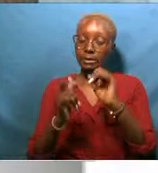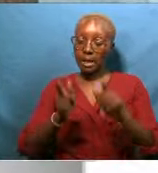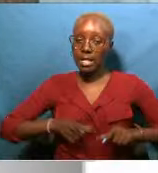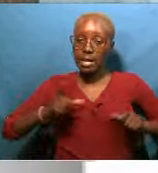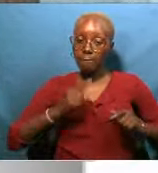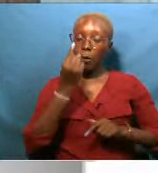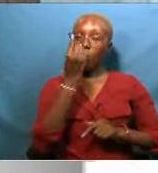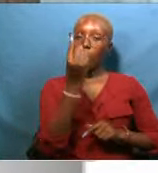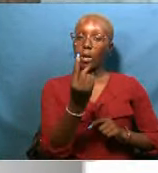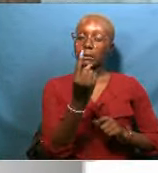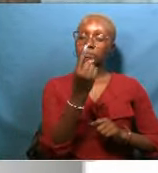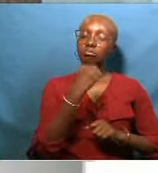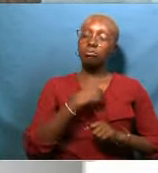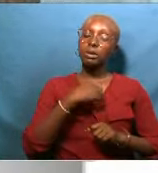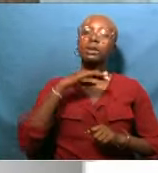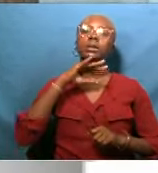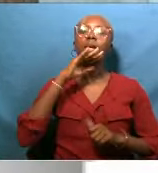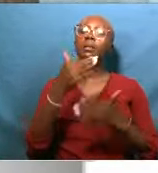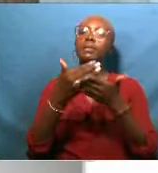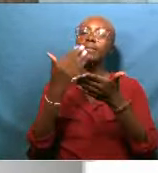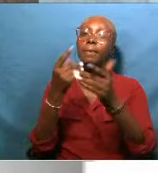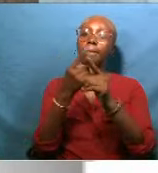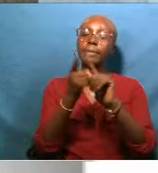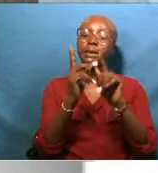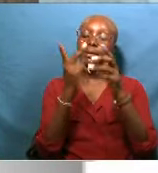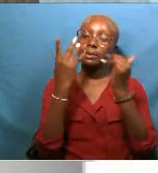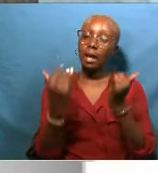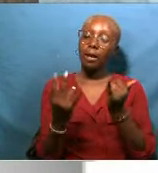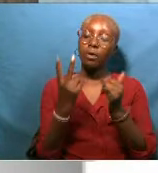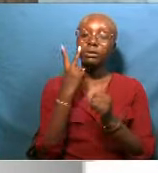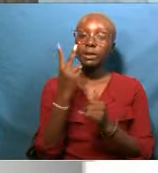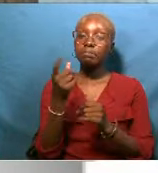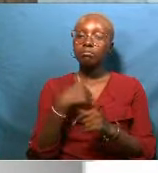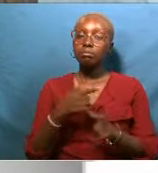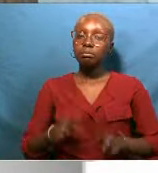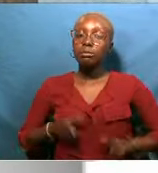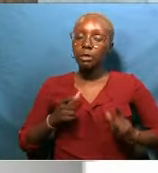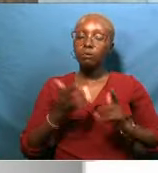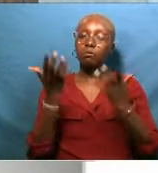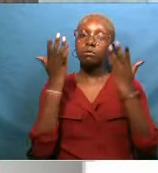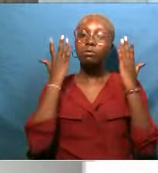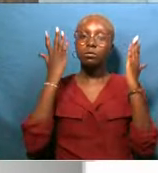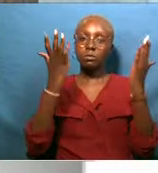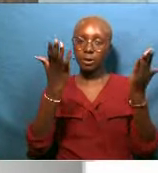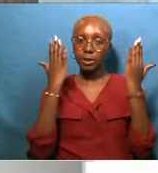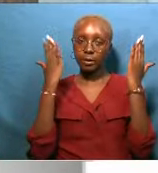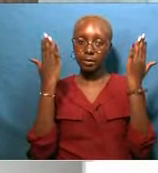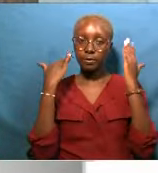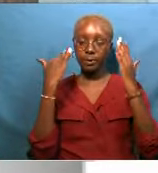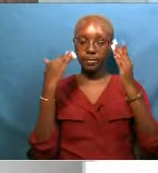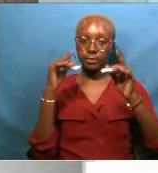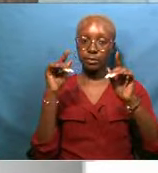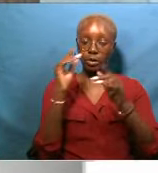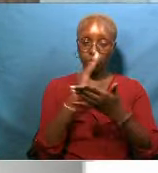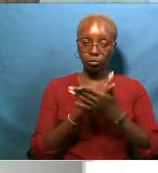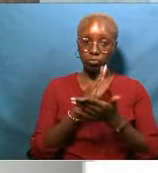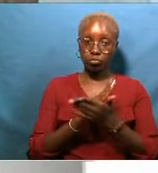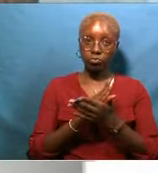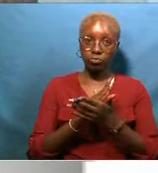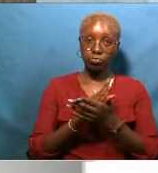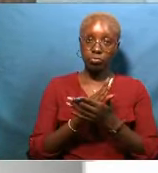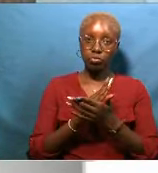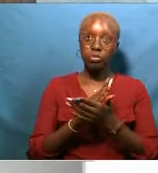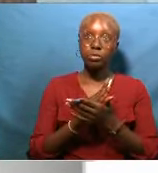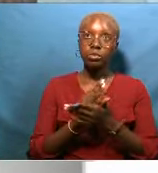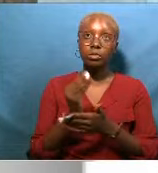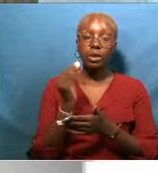dead, and now look, I am alive forever and ever. And behold, the keys of death